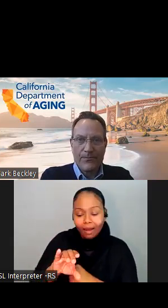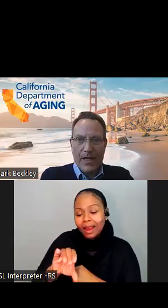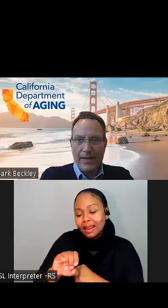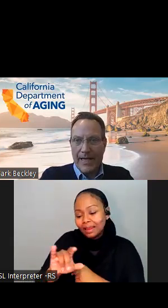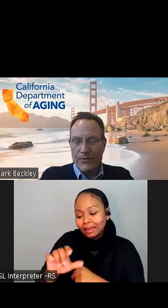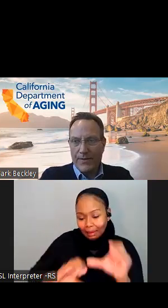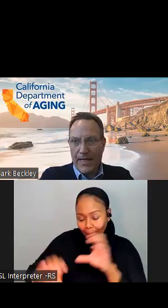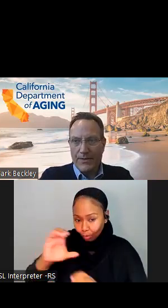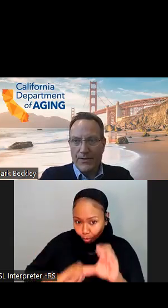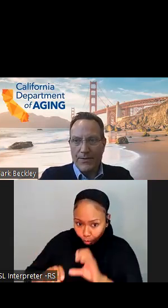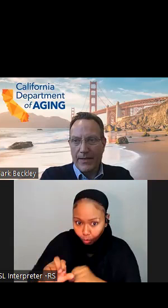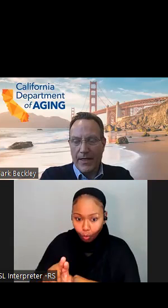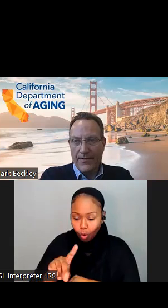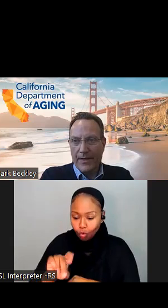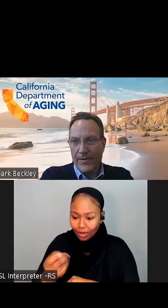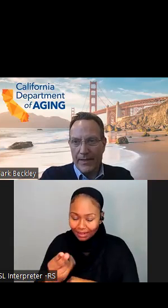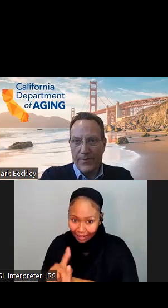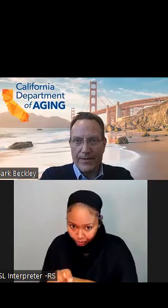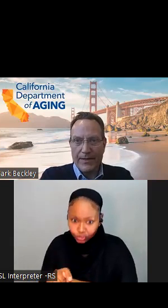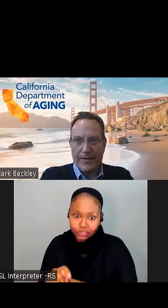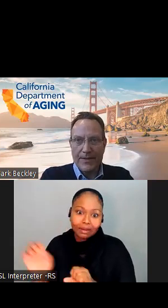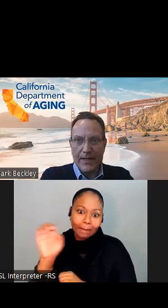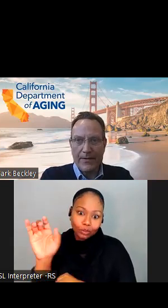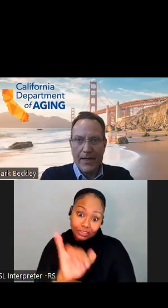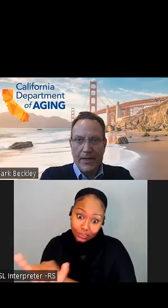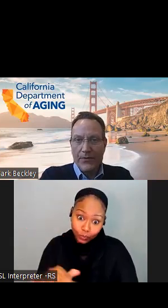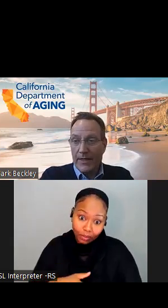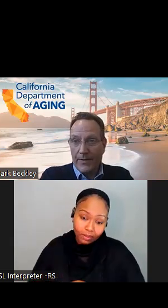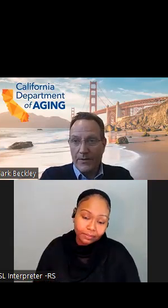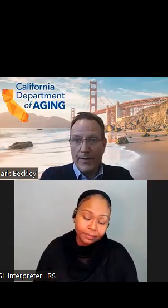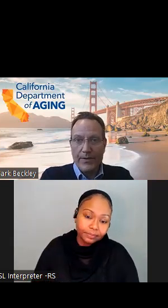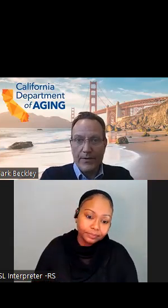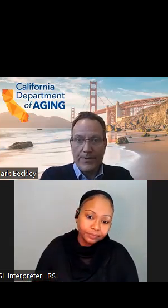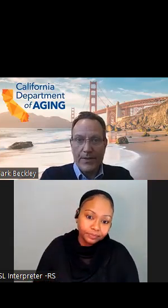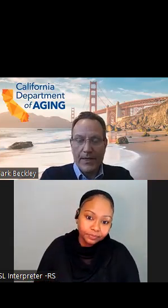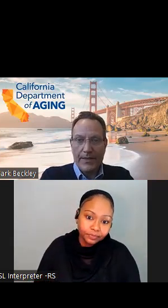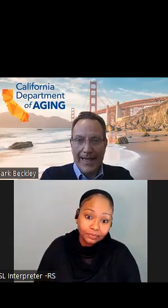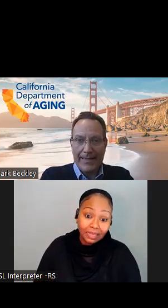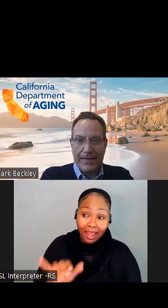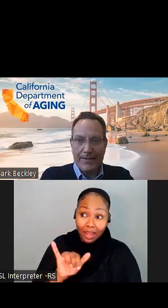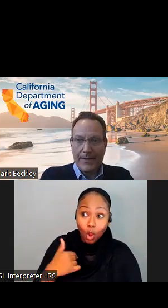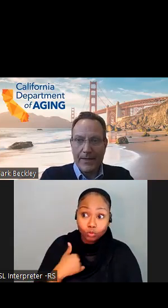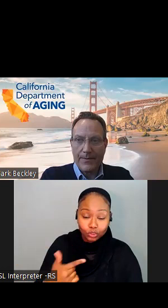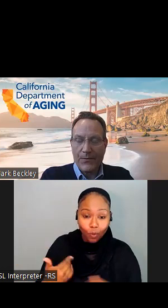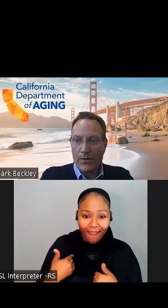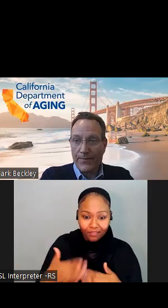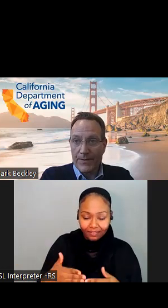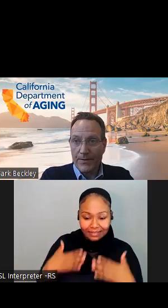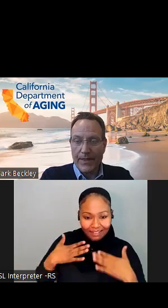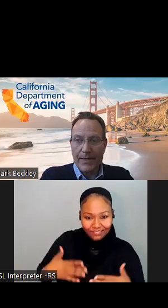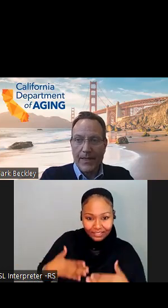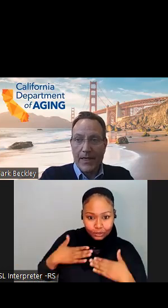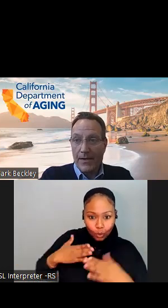well. On natural disasters, that could have the impact to residents of creating physical barriers to access for